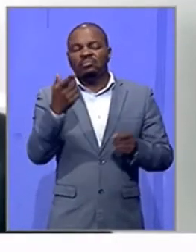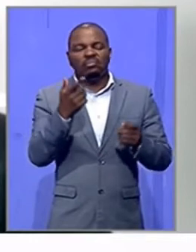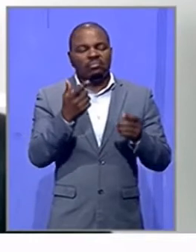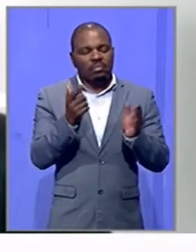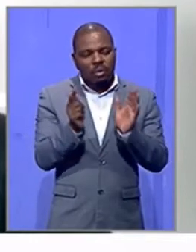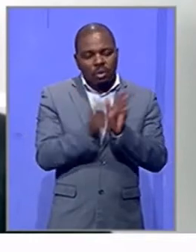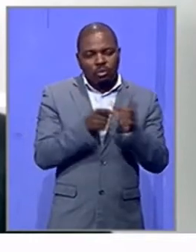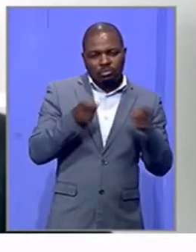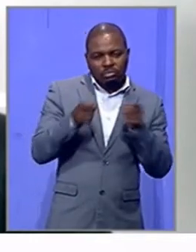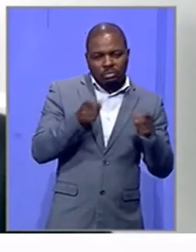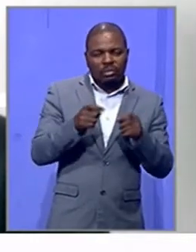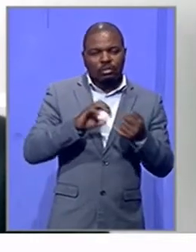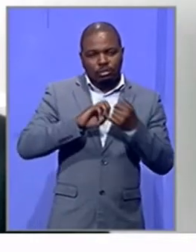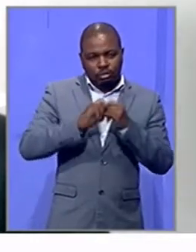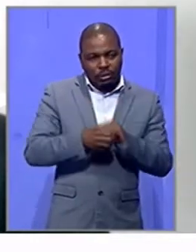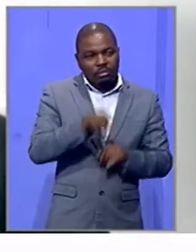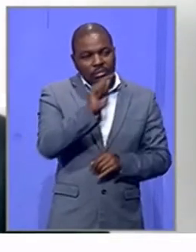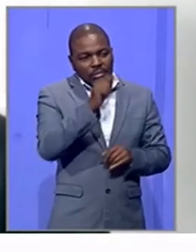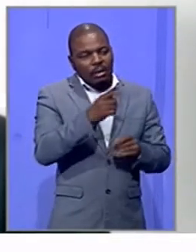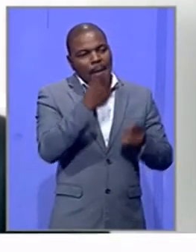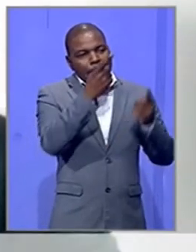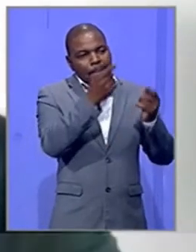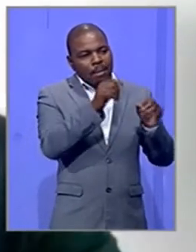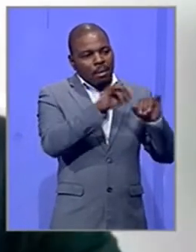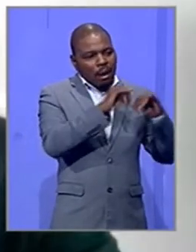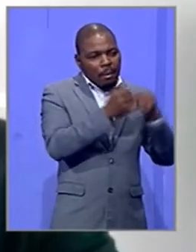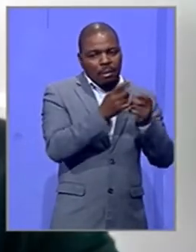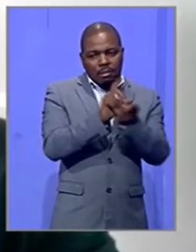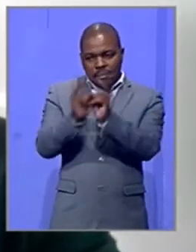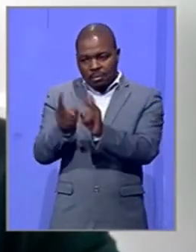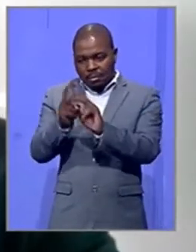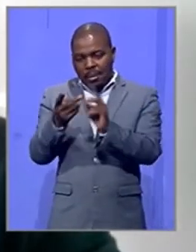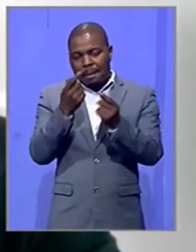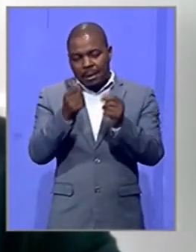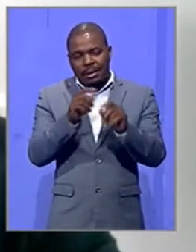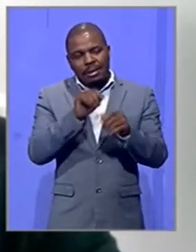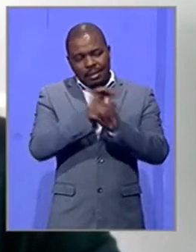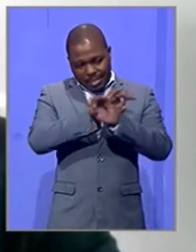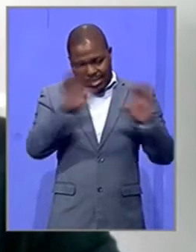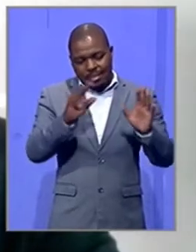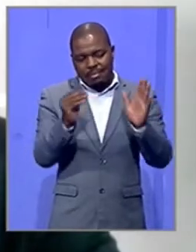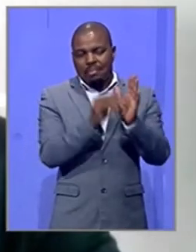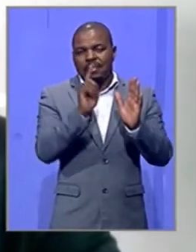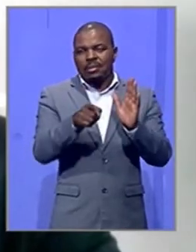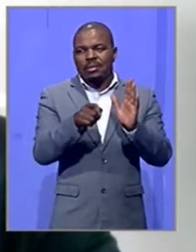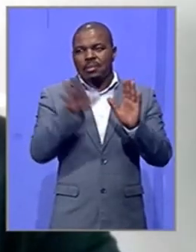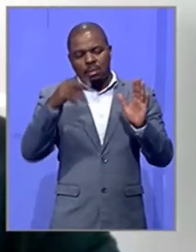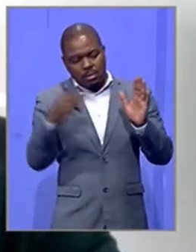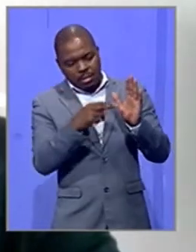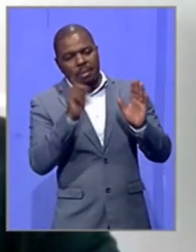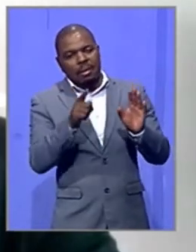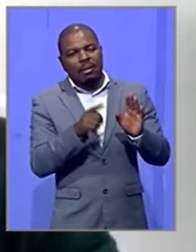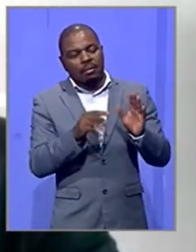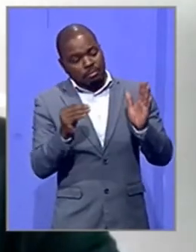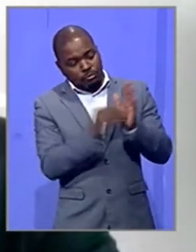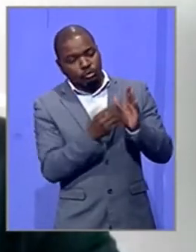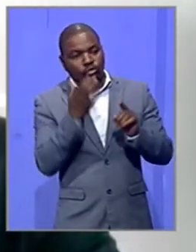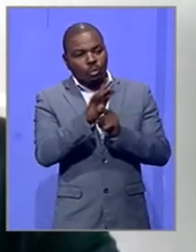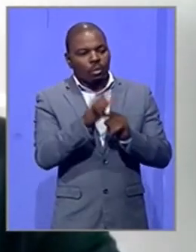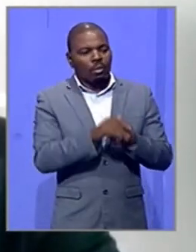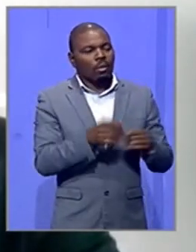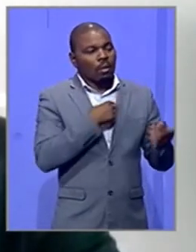really been pushing financial institutions to make lending far more clearer to customers by highlighting the